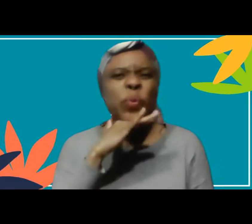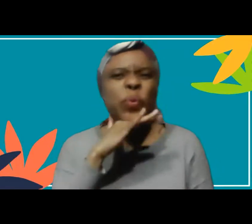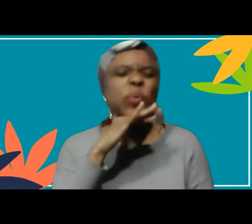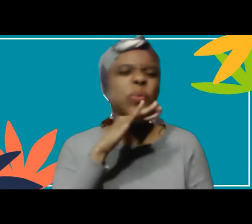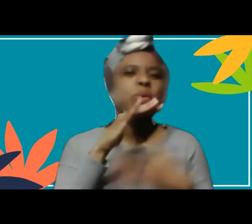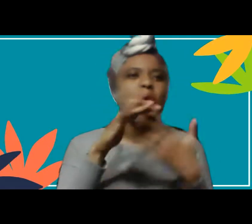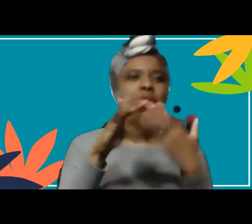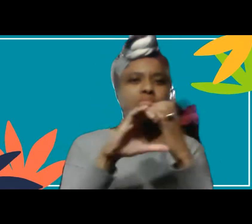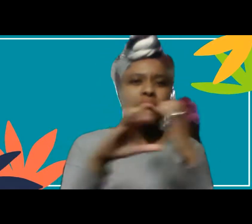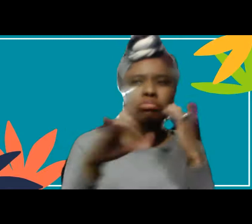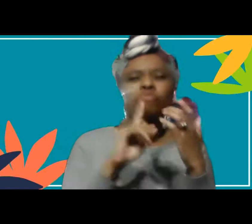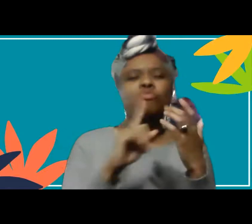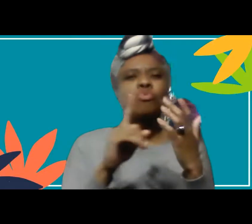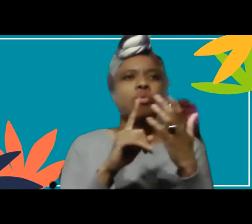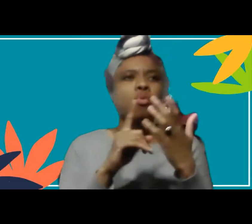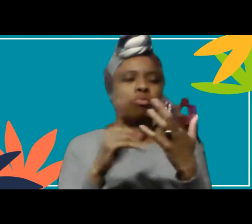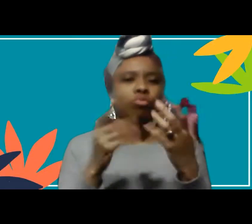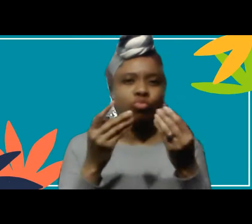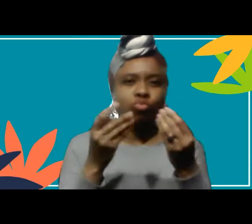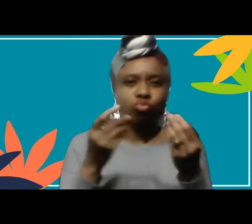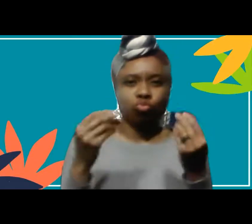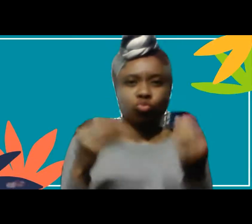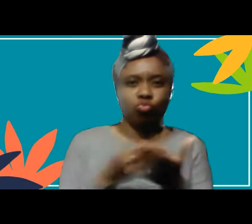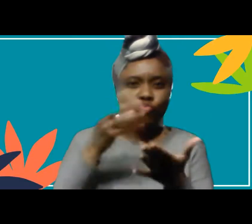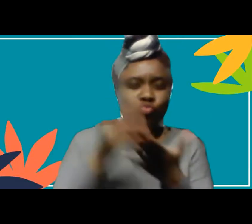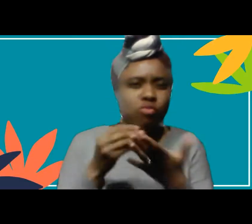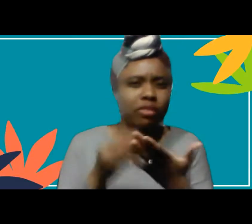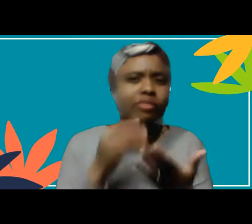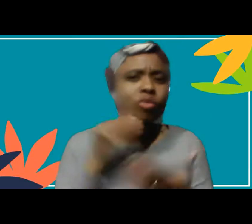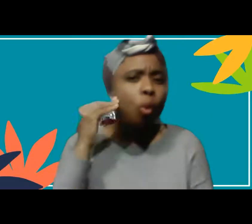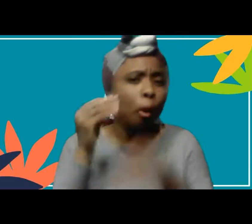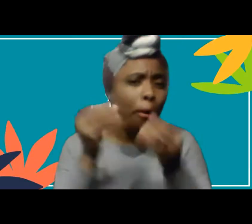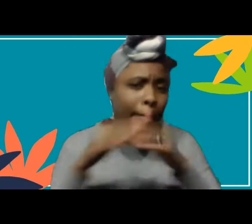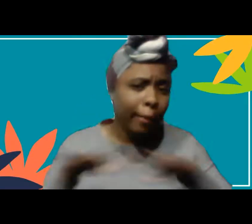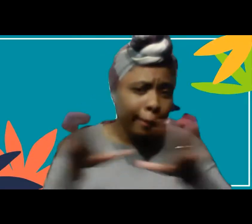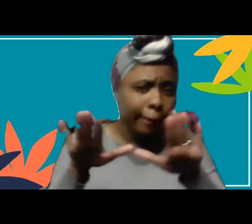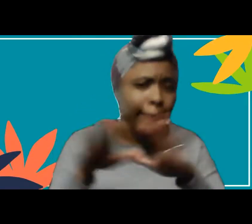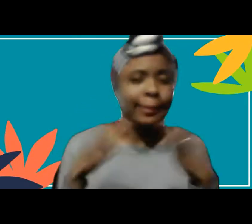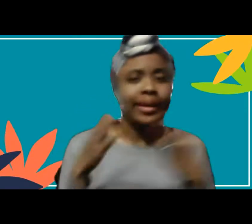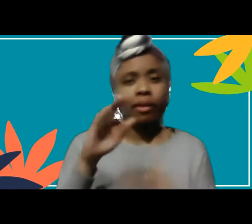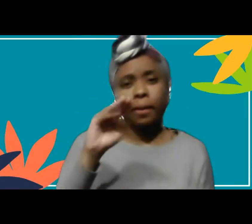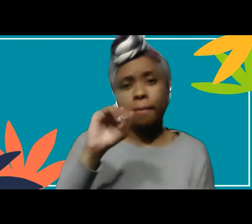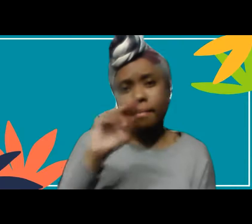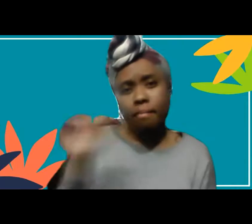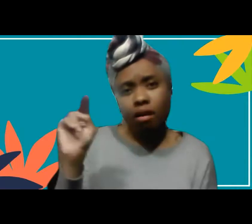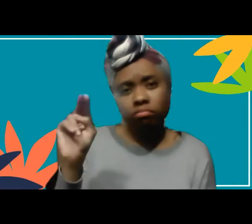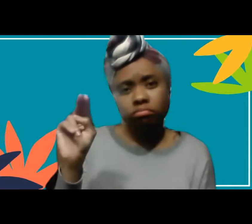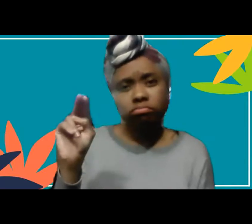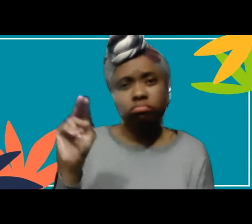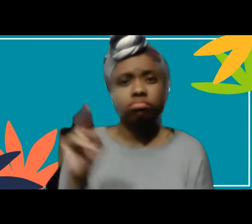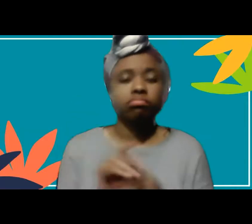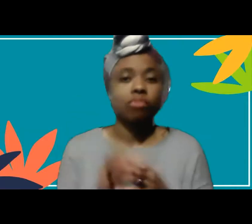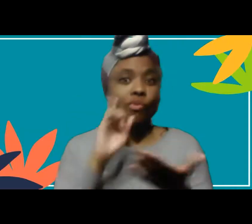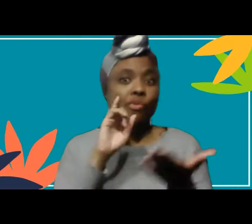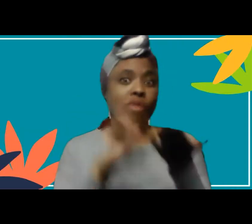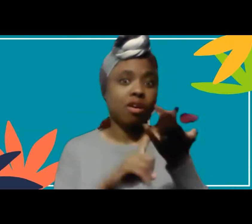water-rich homelands of Anishinaabe and Dakota people here in Minnesota. We recognize that that